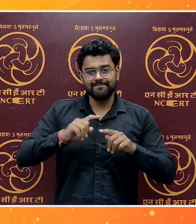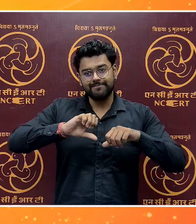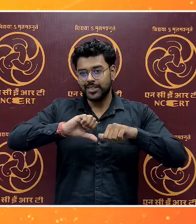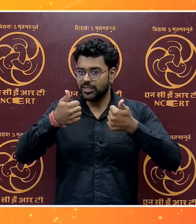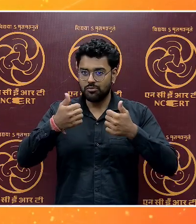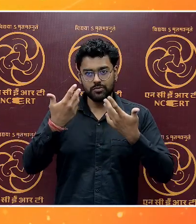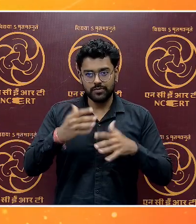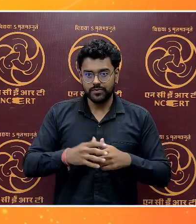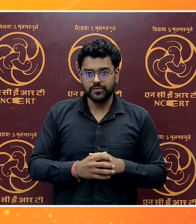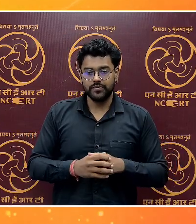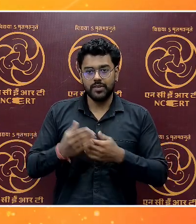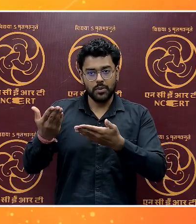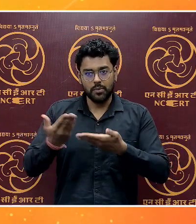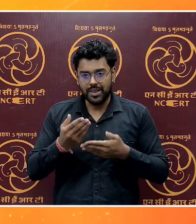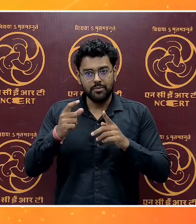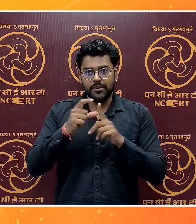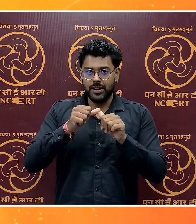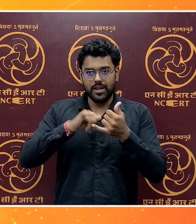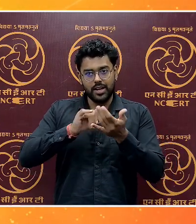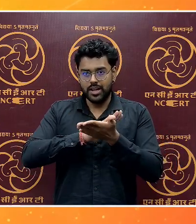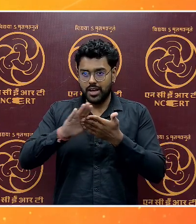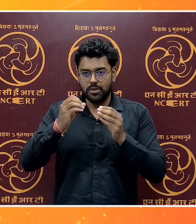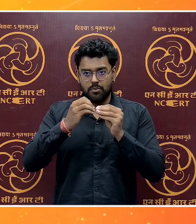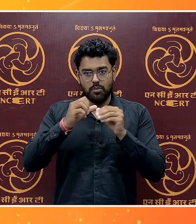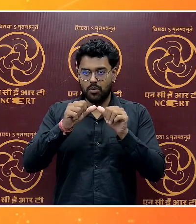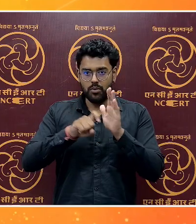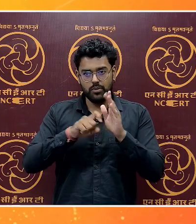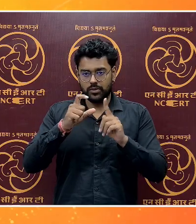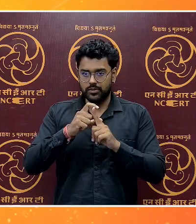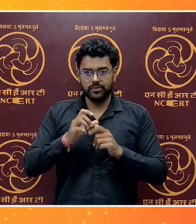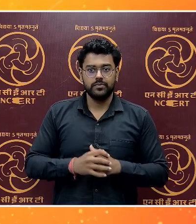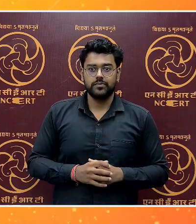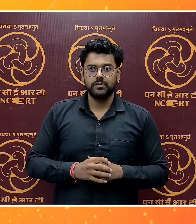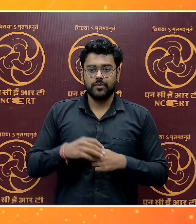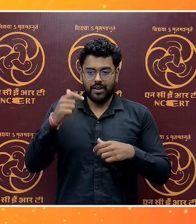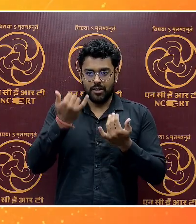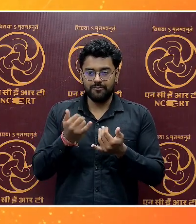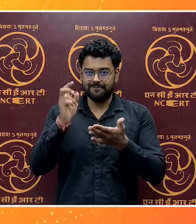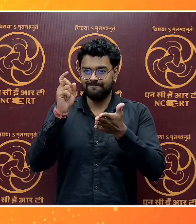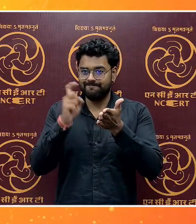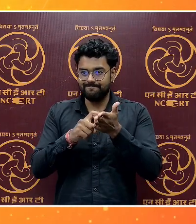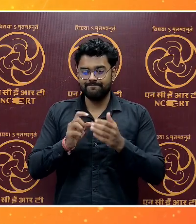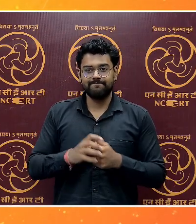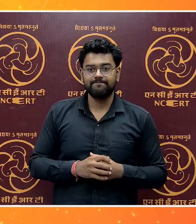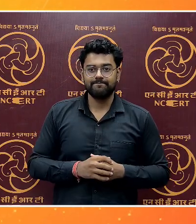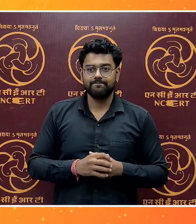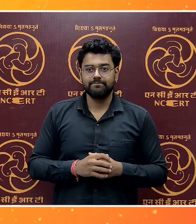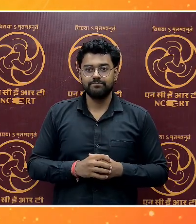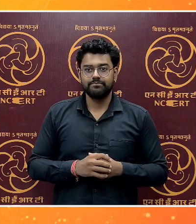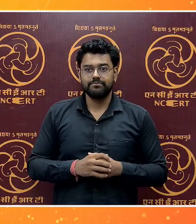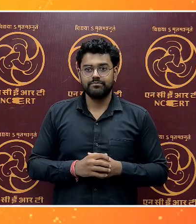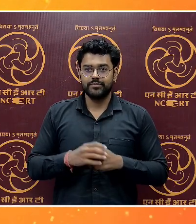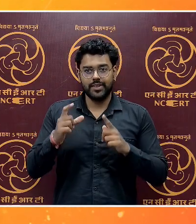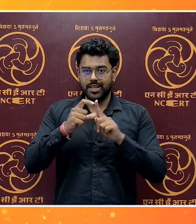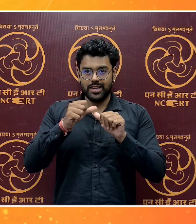profile. Welcome to your personal dashboard. Now I click on this. I will be redirected to the